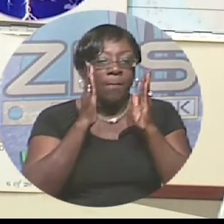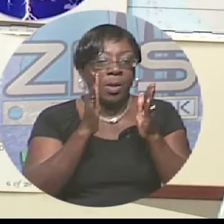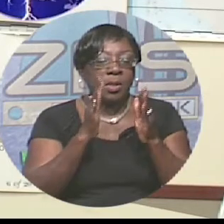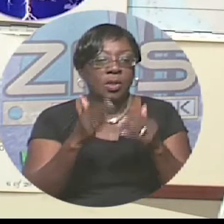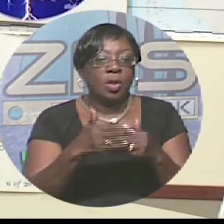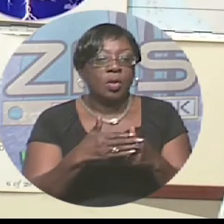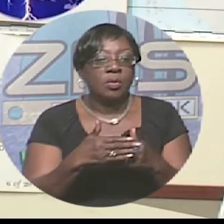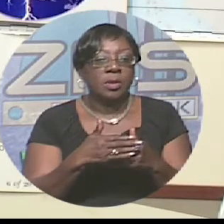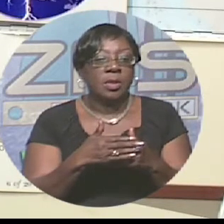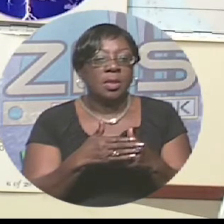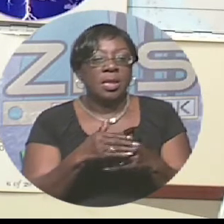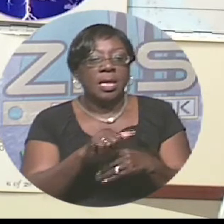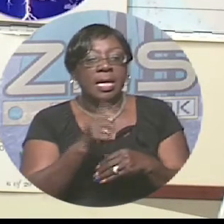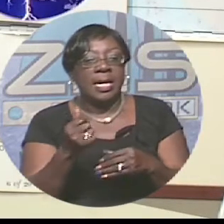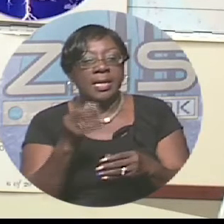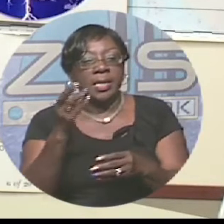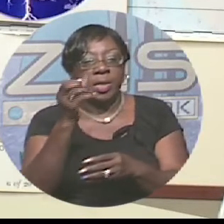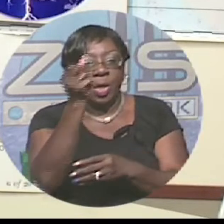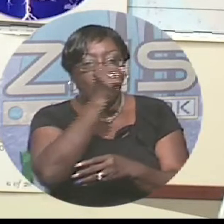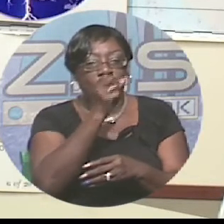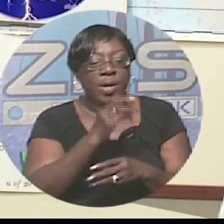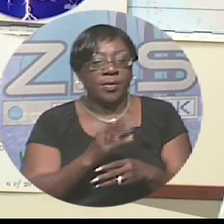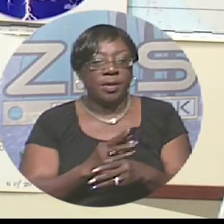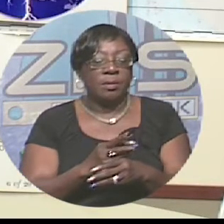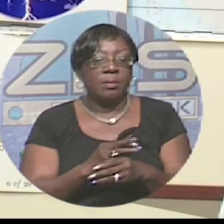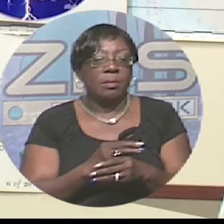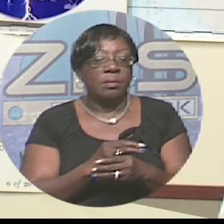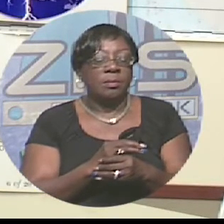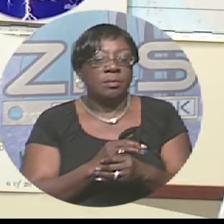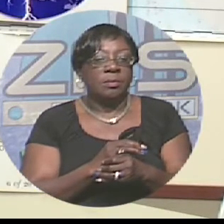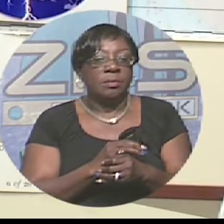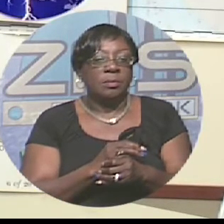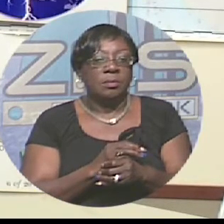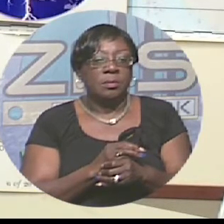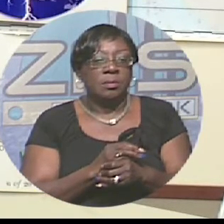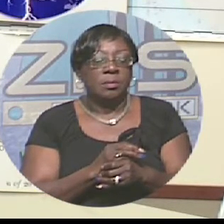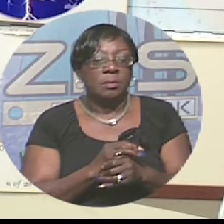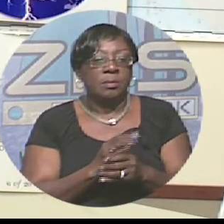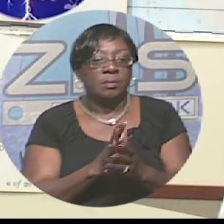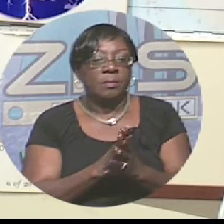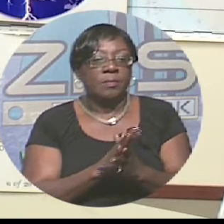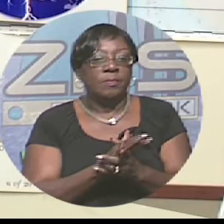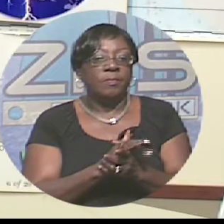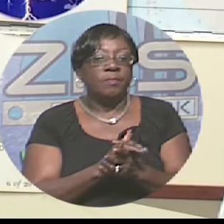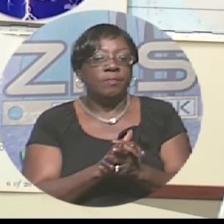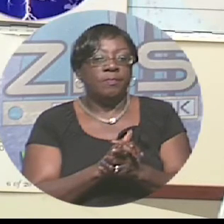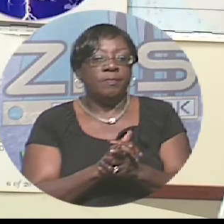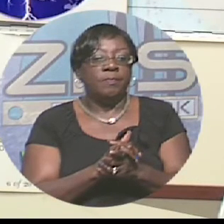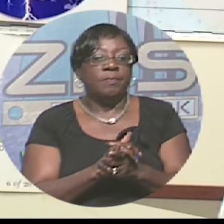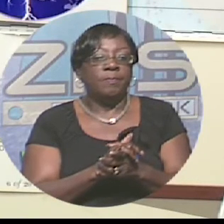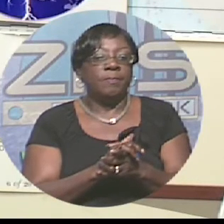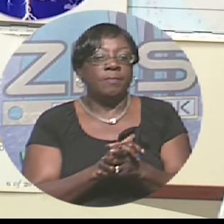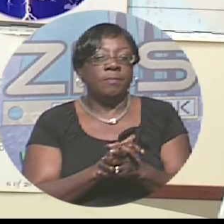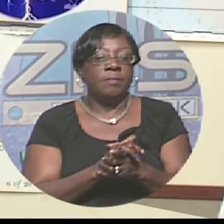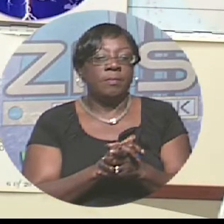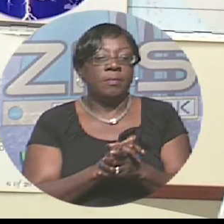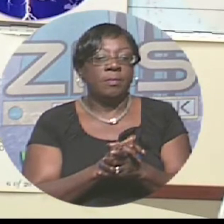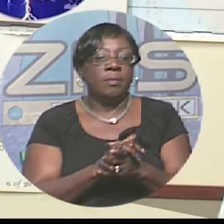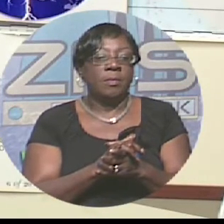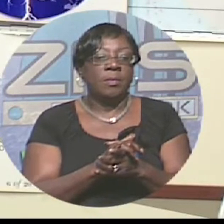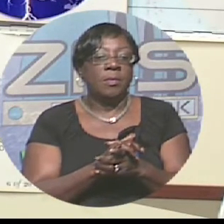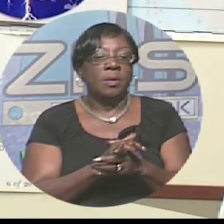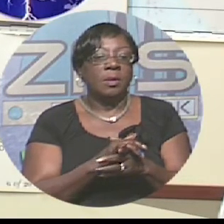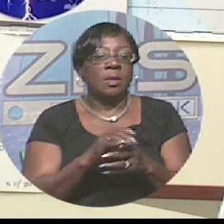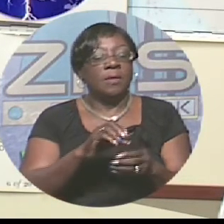NOC, because we do have a control center that actually does all the monitoring in the company. And any glitches or